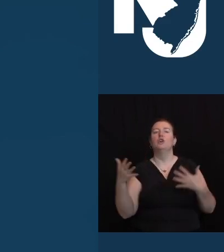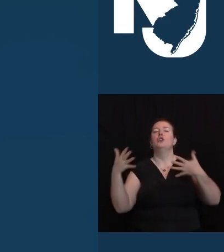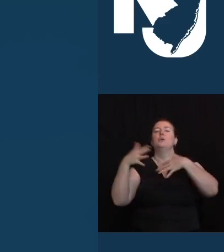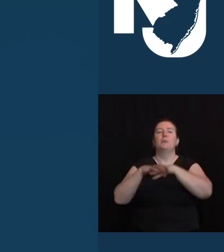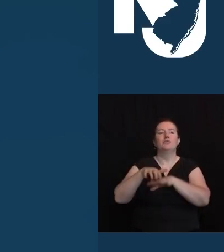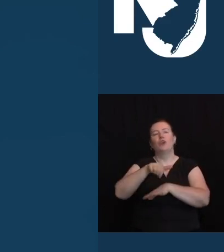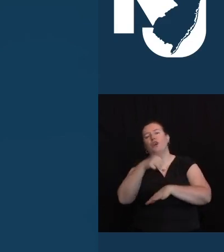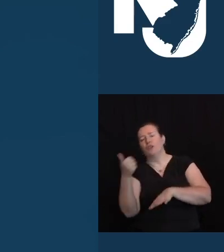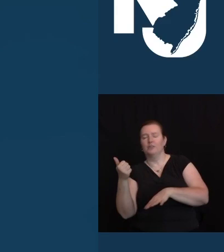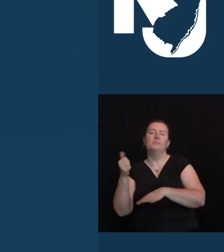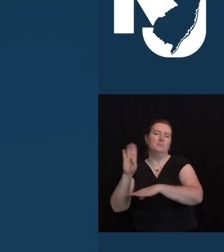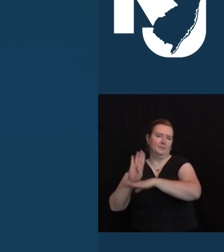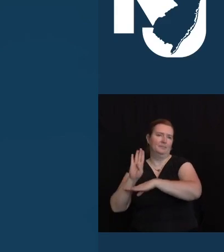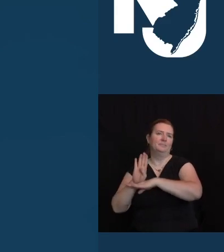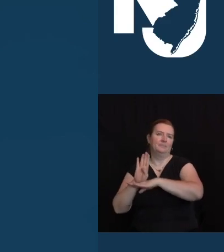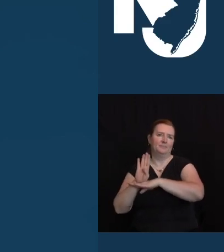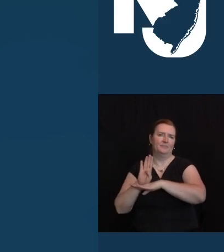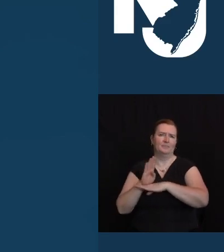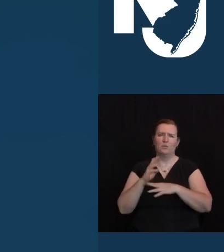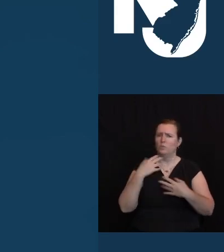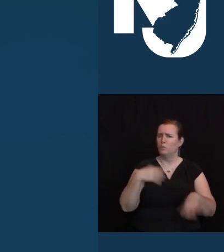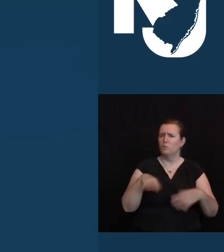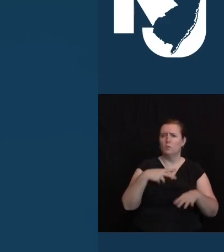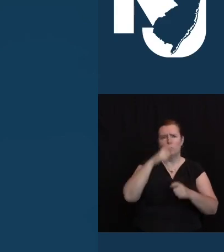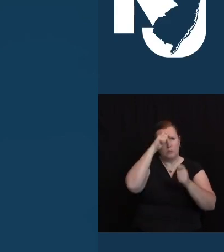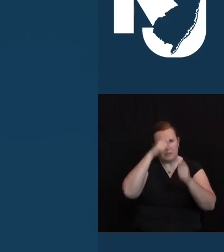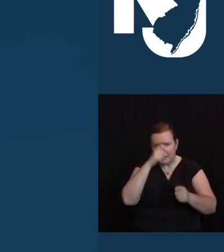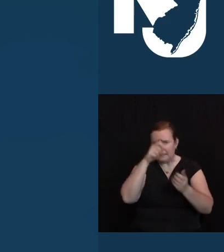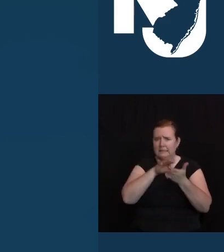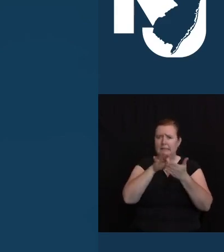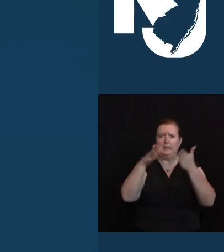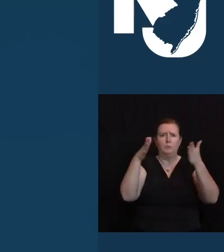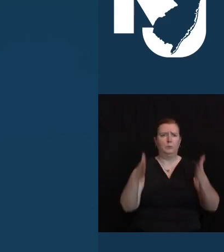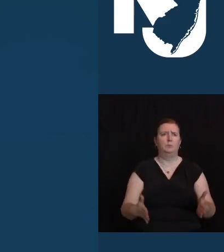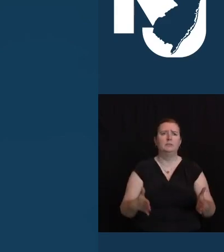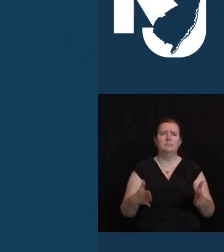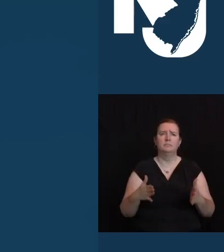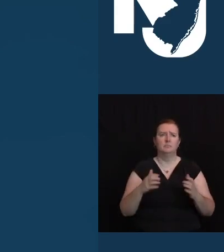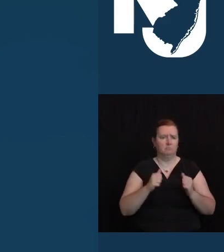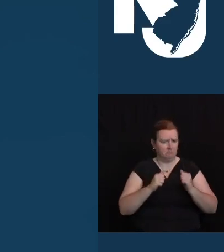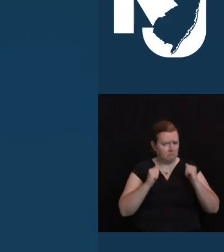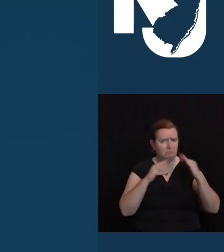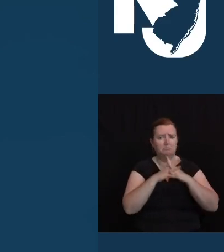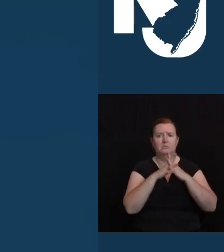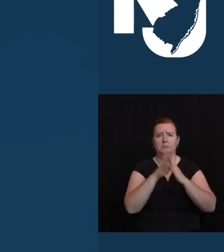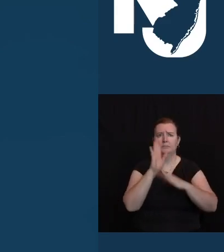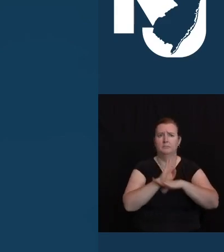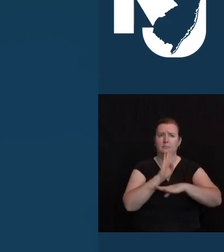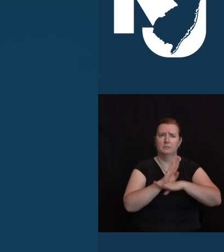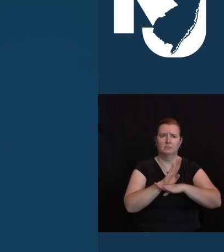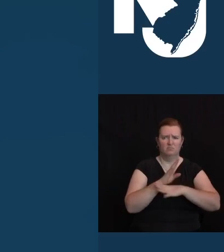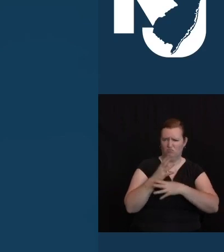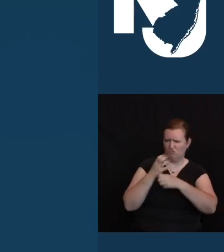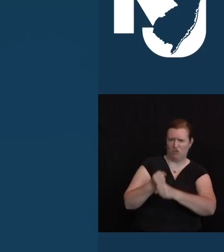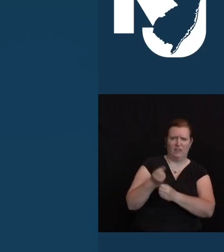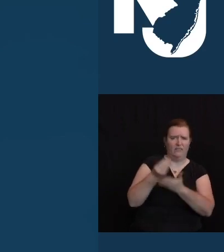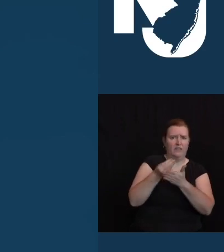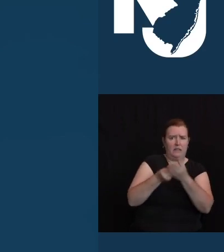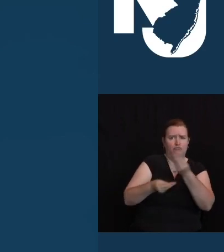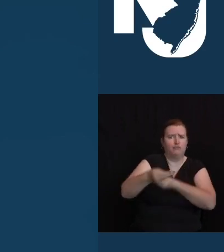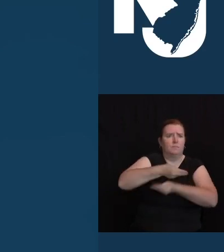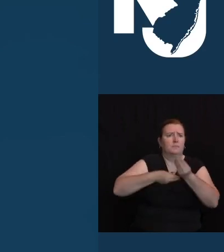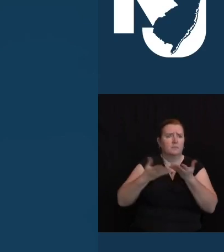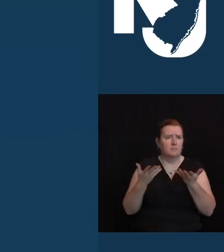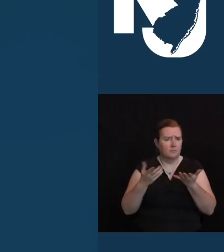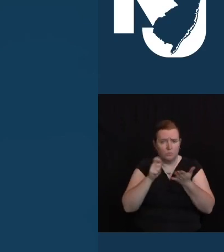being a respected accountant, Marty was also an entrepreneur, trusted financial advisor, and author and speaker. He was